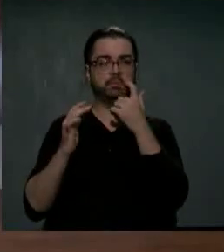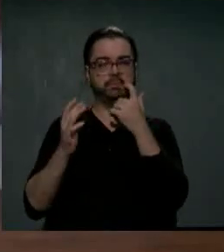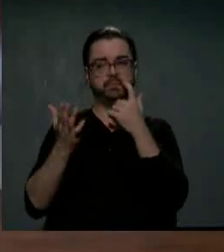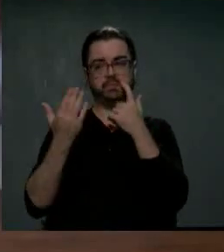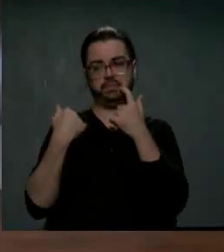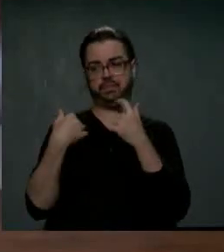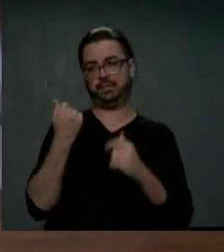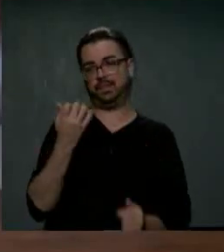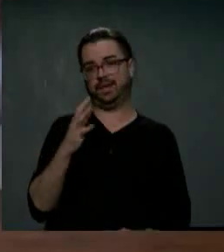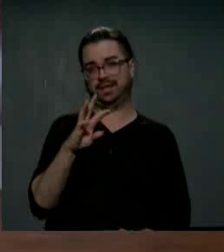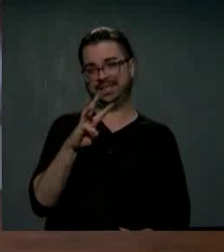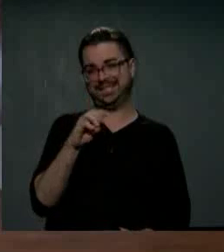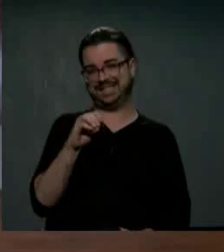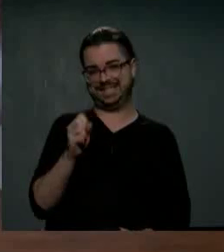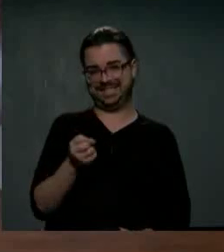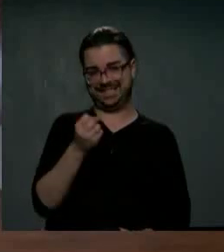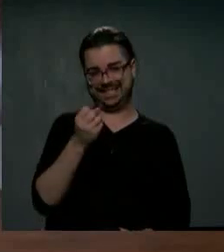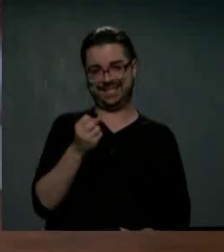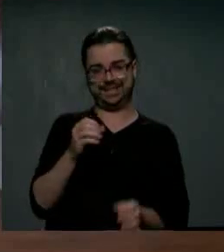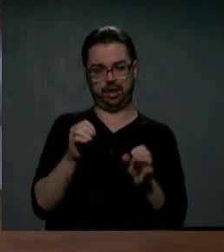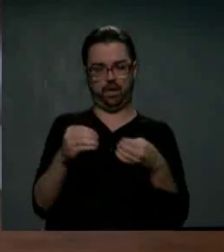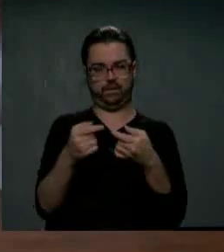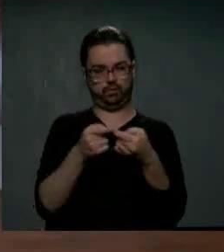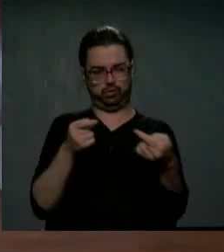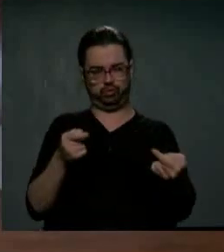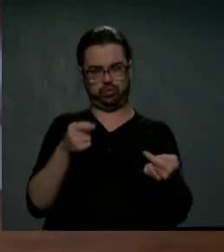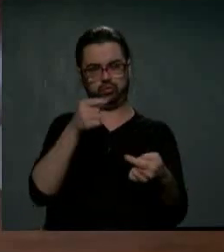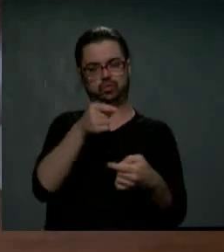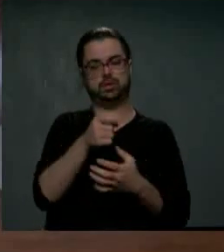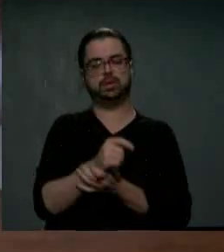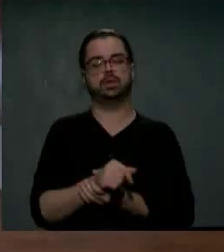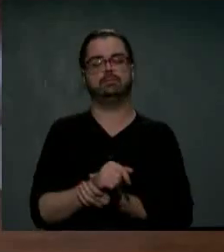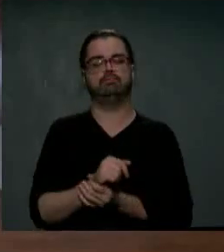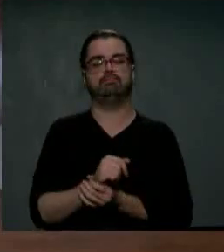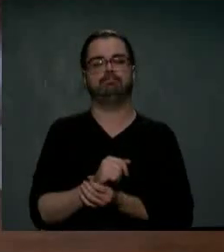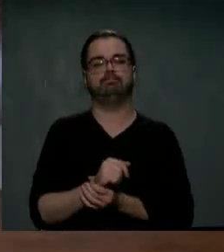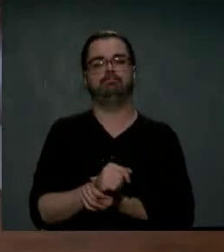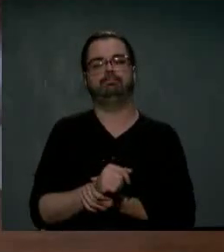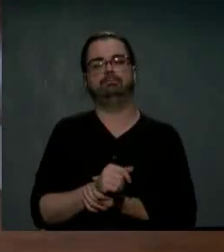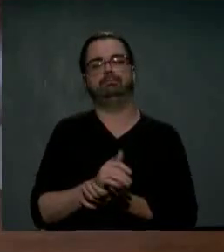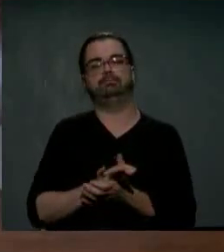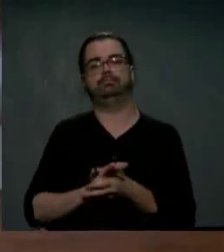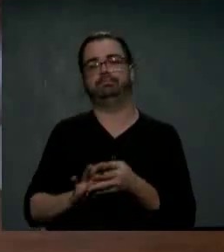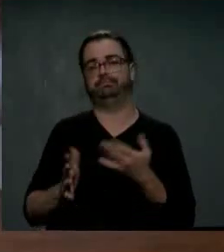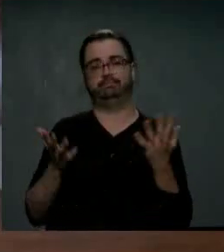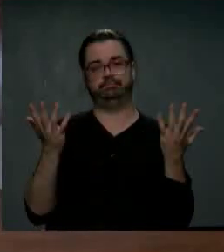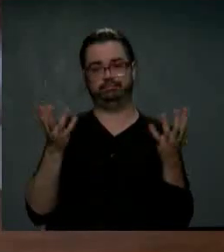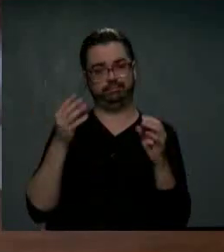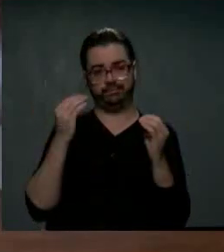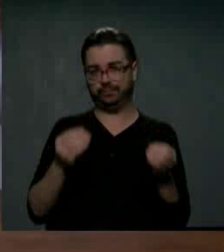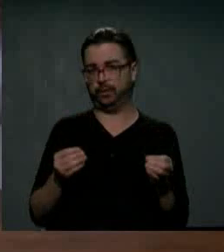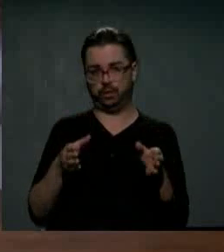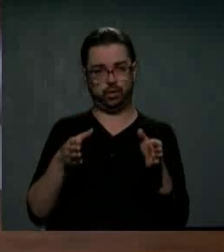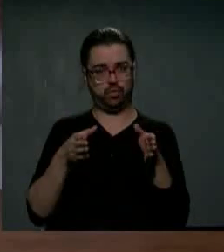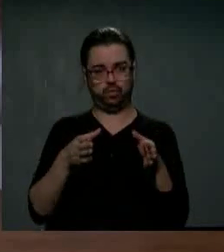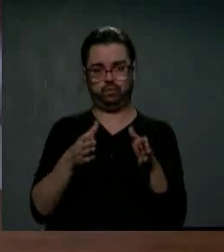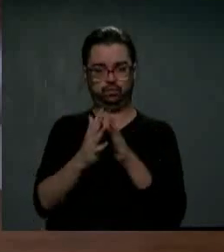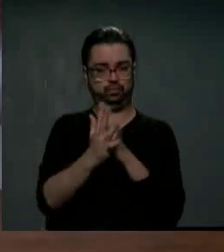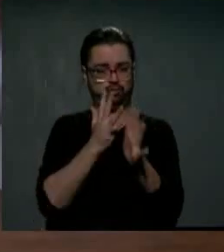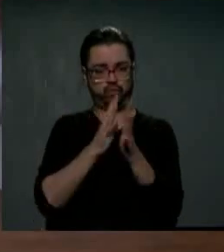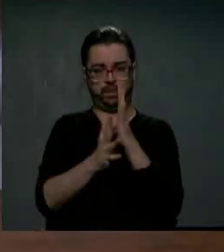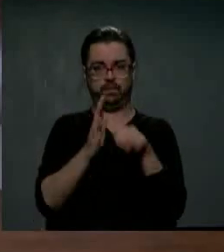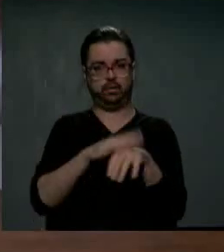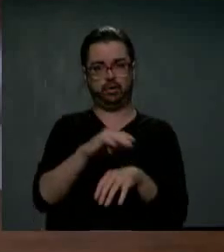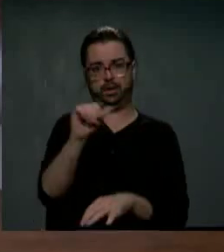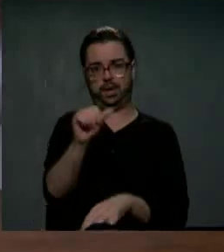back in the 60s, the office right across the street from that. But there's no traffic on A Street there,